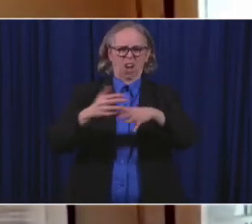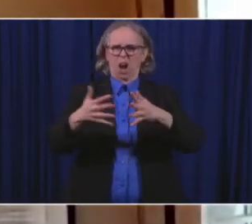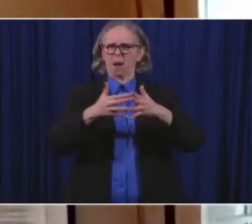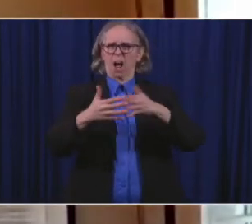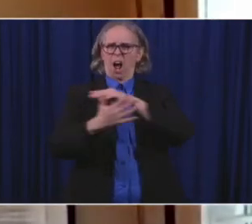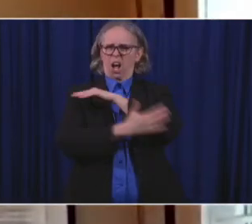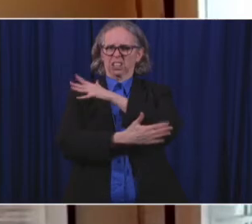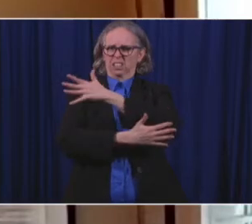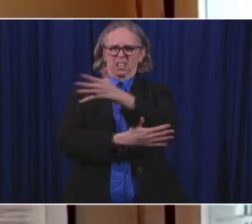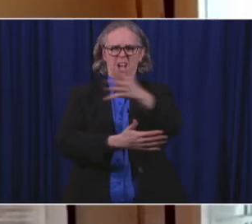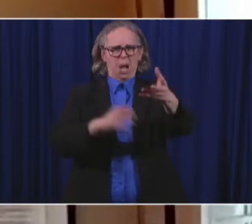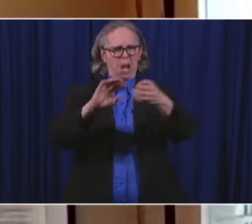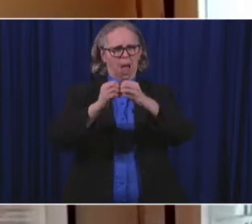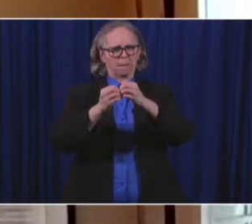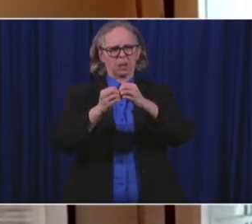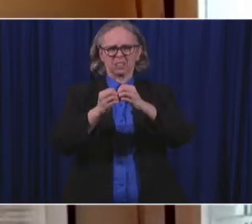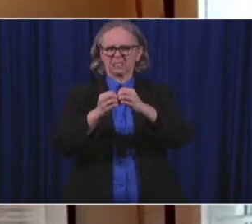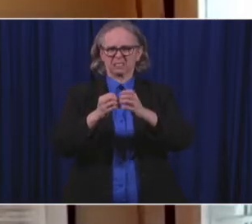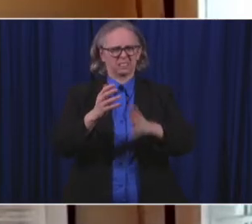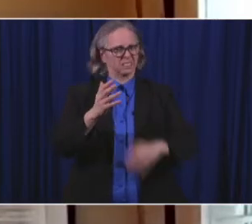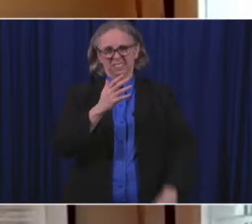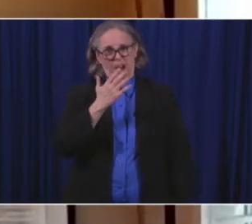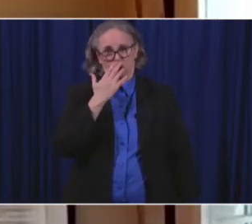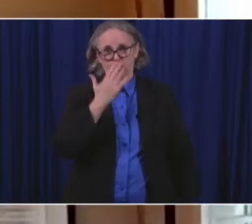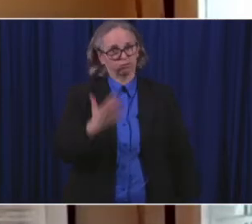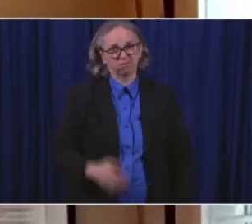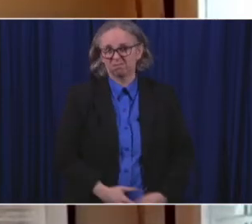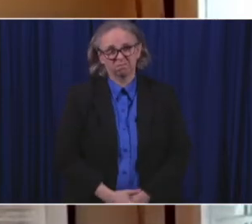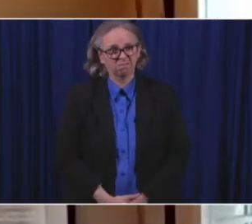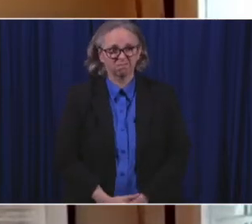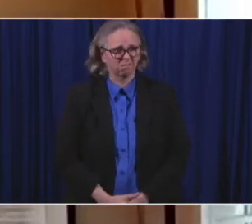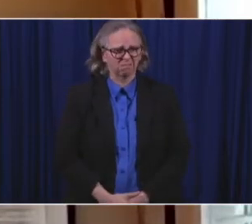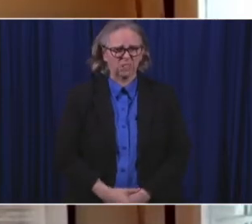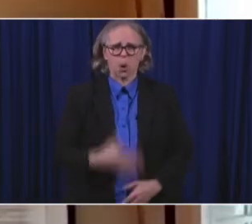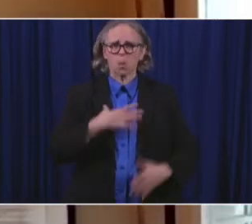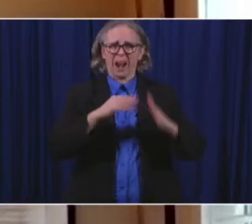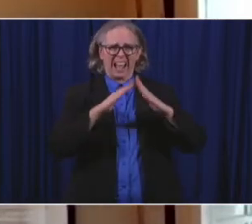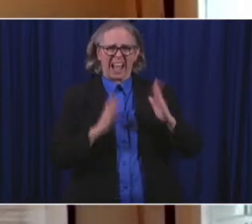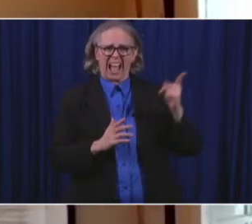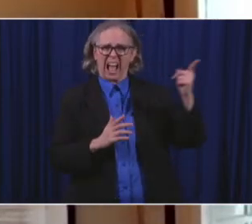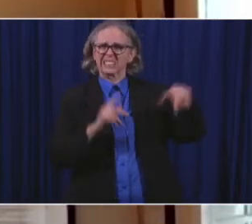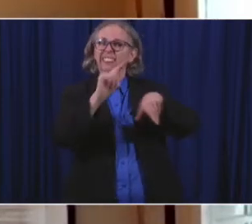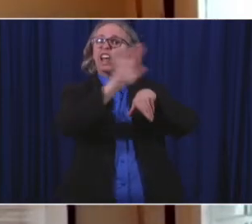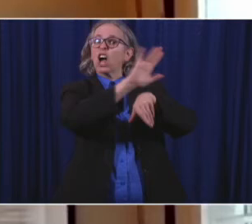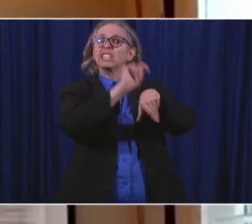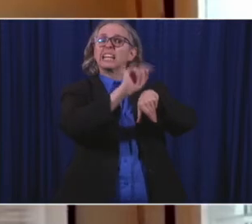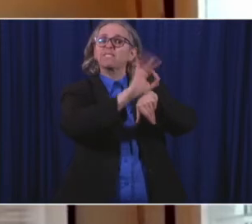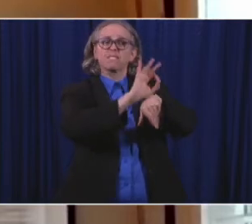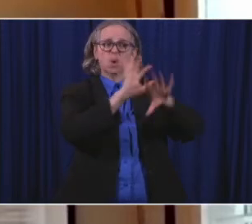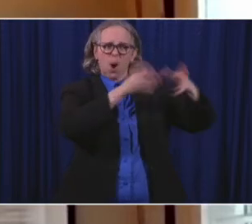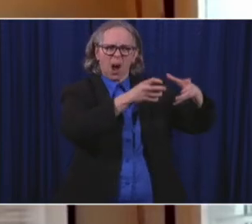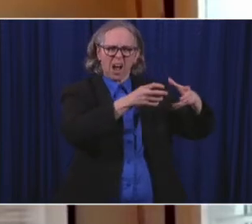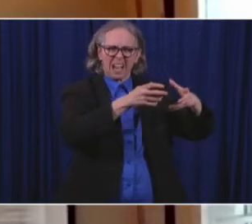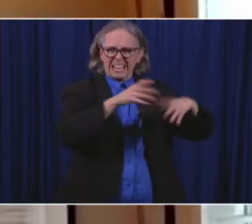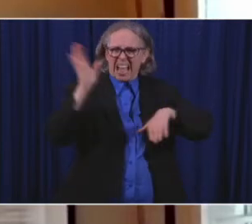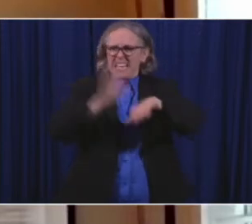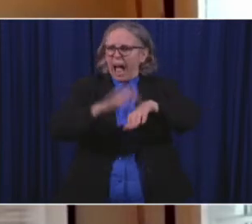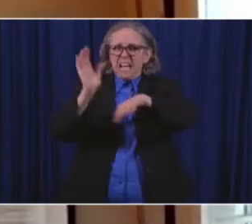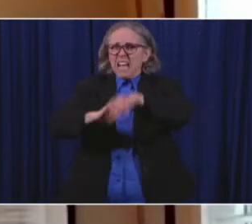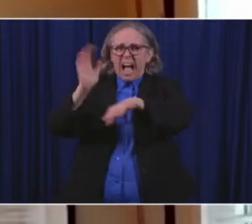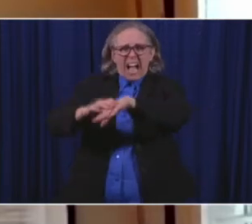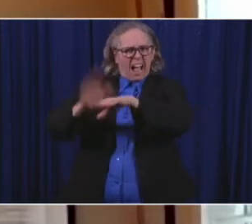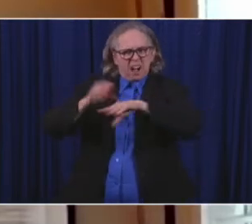Task Force has indicated that the country's in a very dangerous spot because of the very high